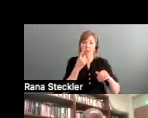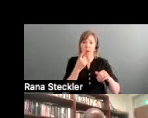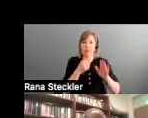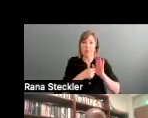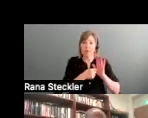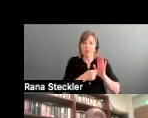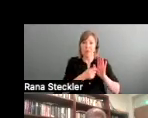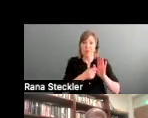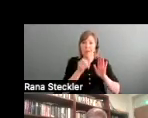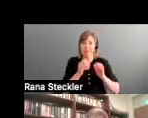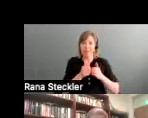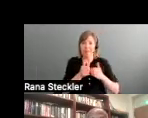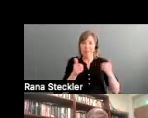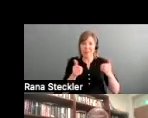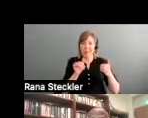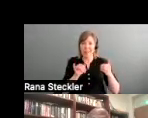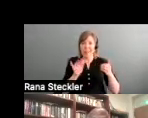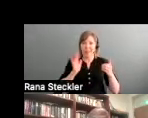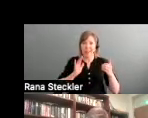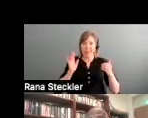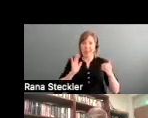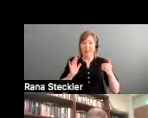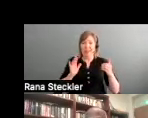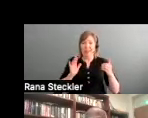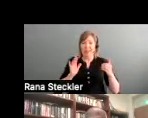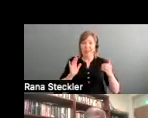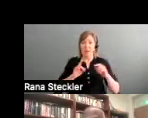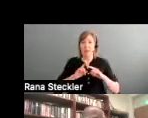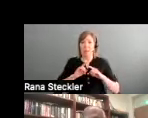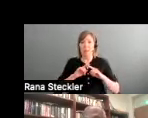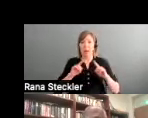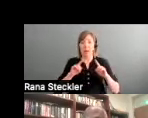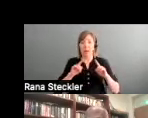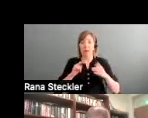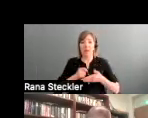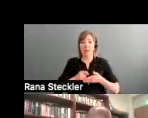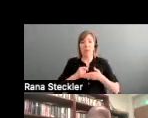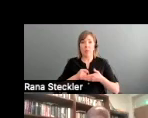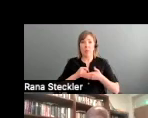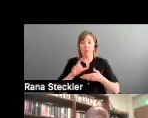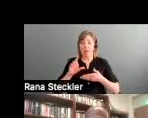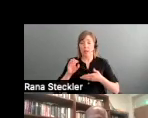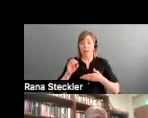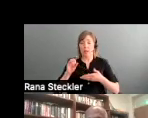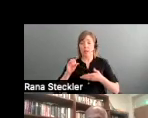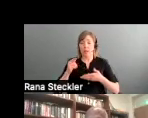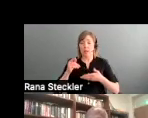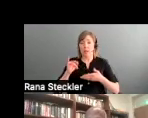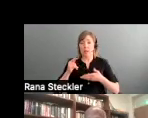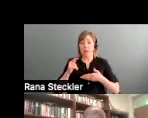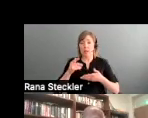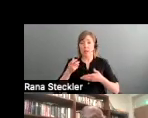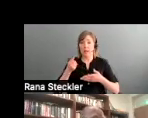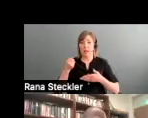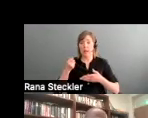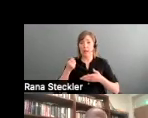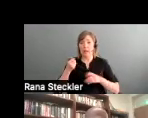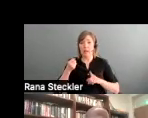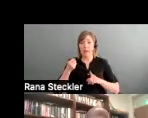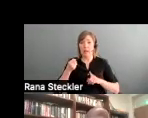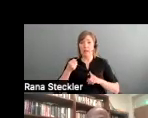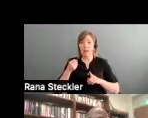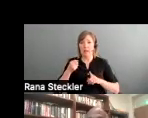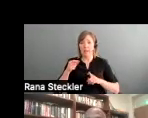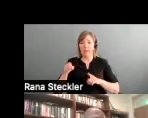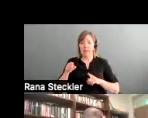racial segregation that existed in a larger society. It was actually justified by a therapeutic logic that held that exposure to the depravity